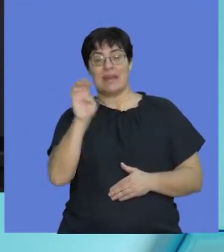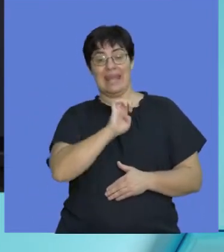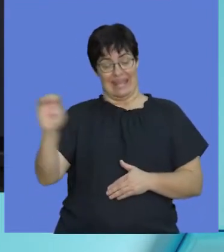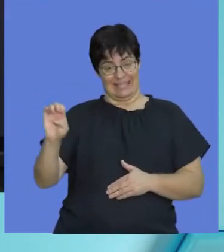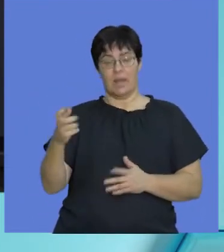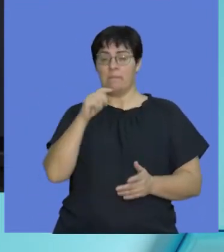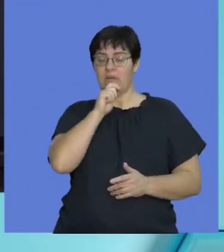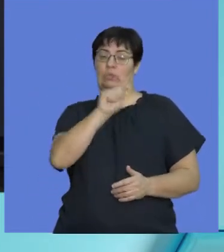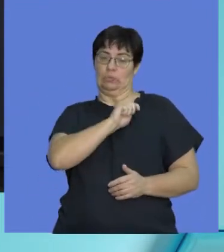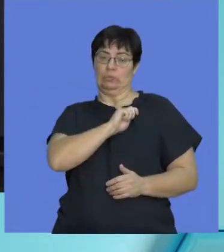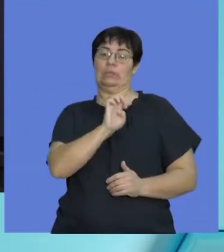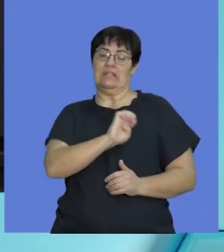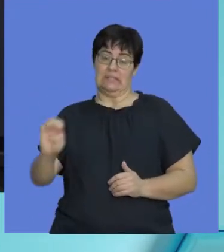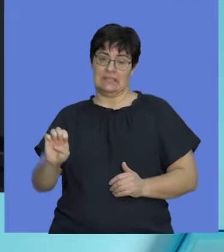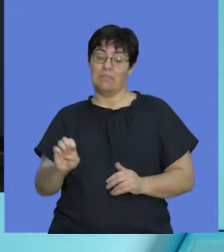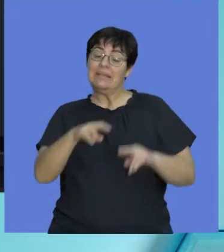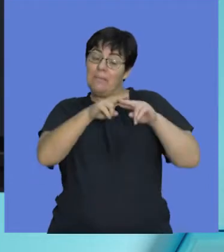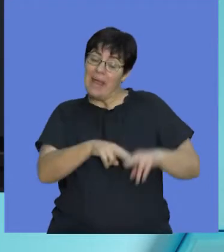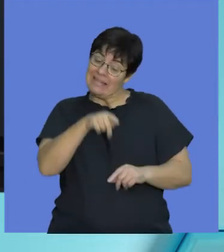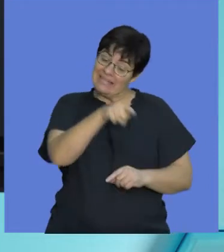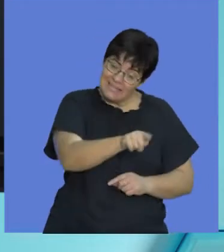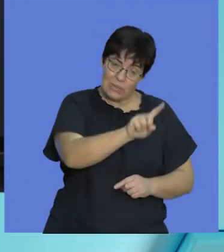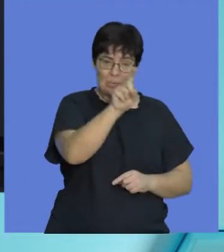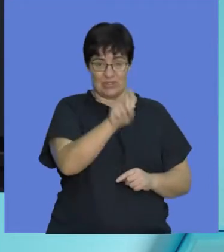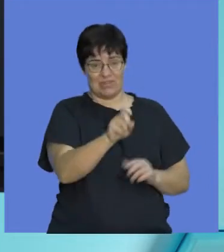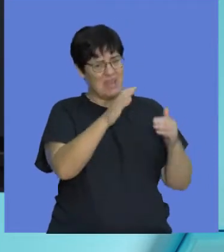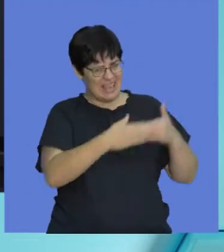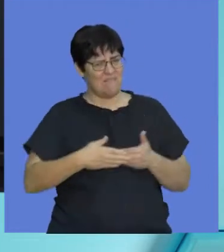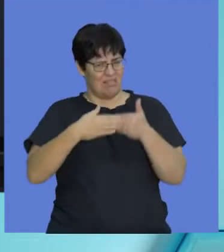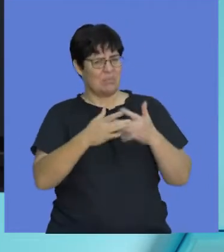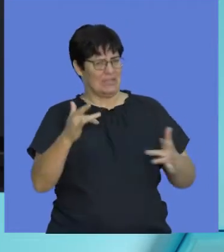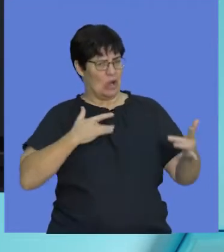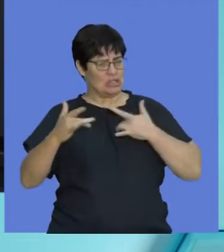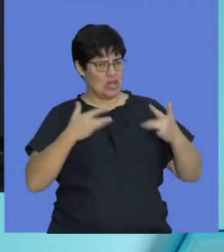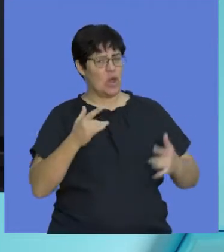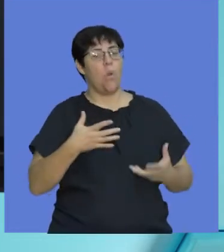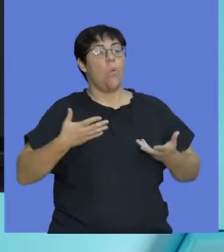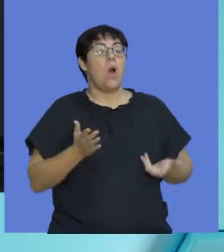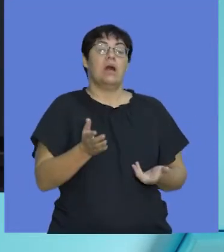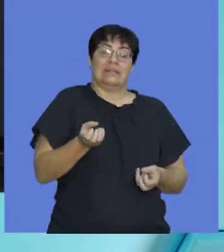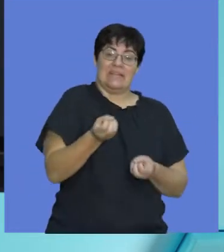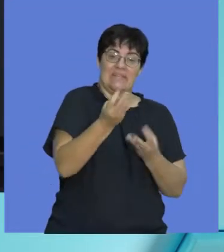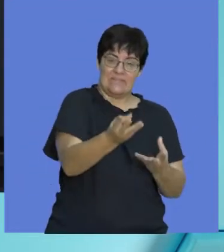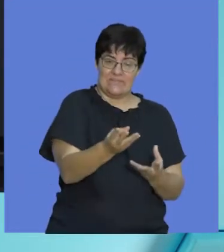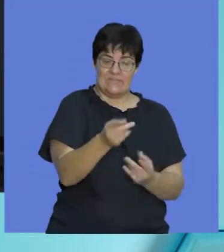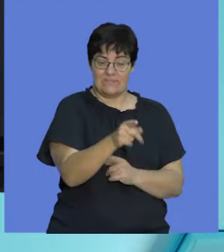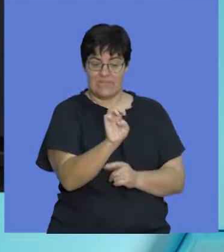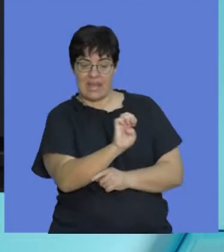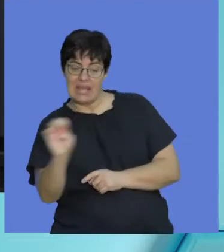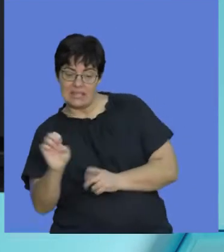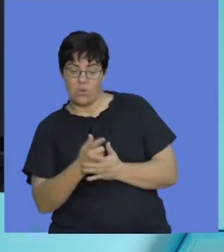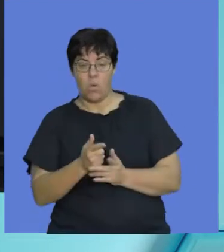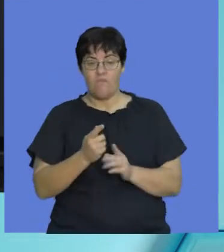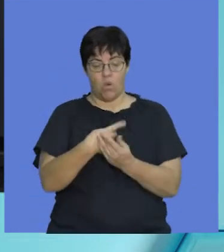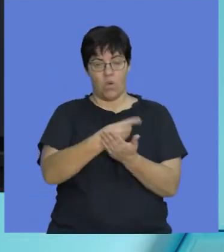it's east. Okay, so be careful with that one. It's a bit worrying because you want to give a direction in